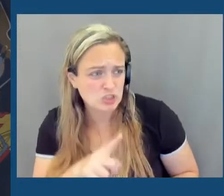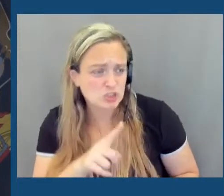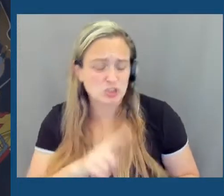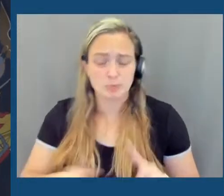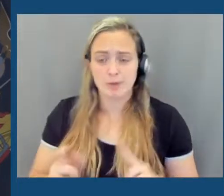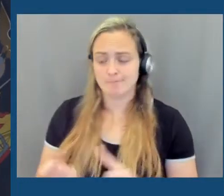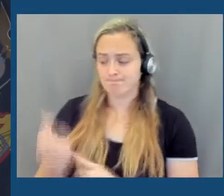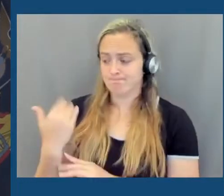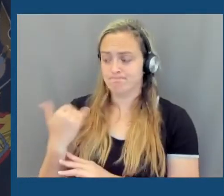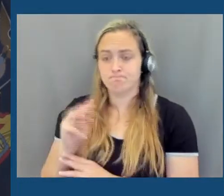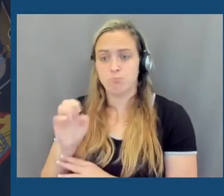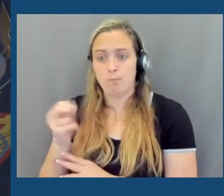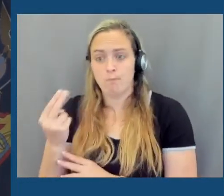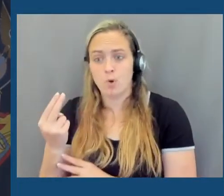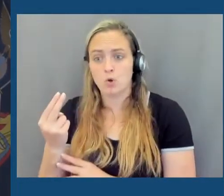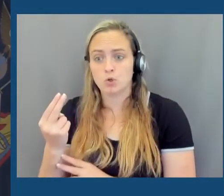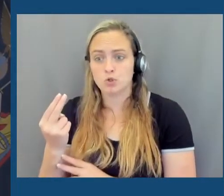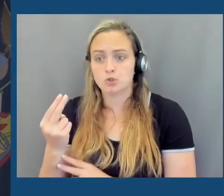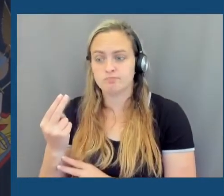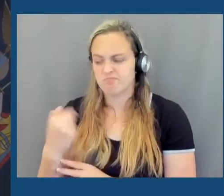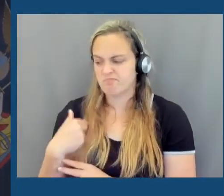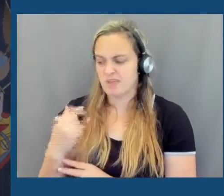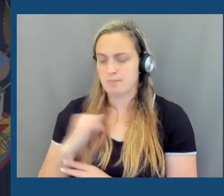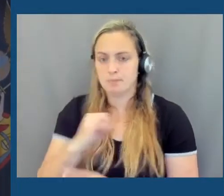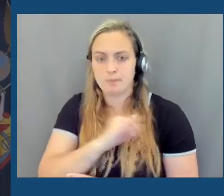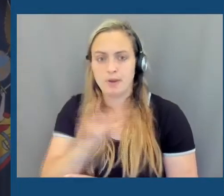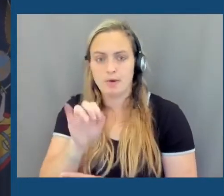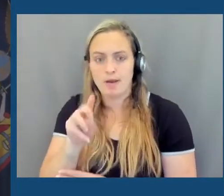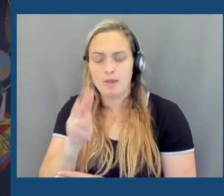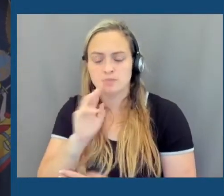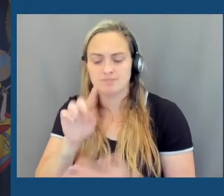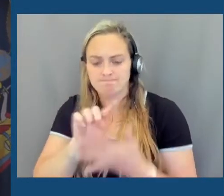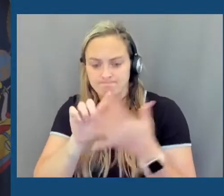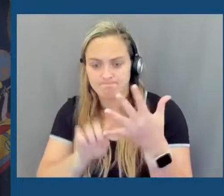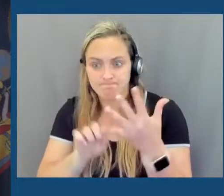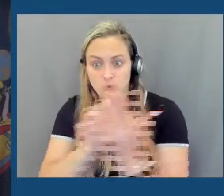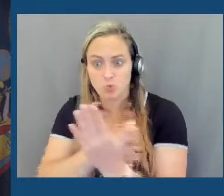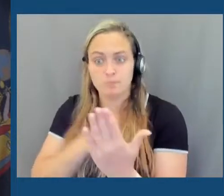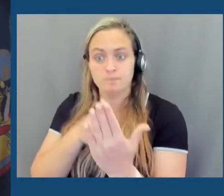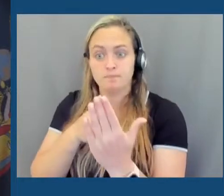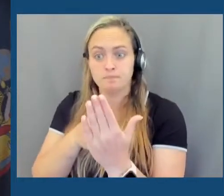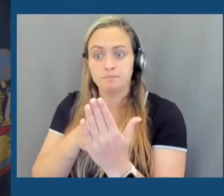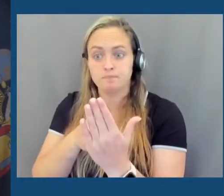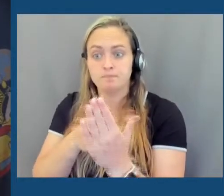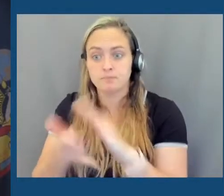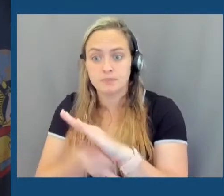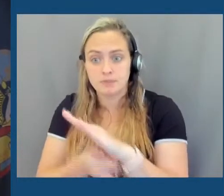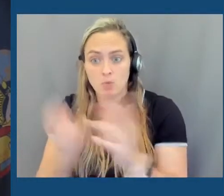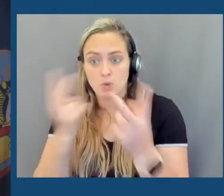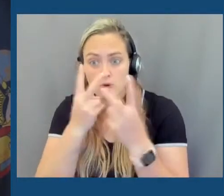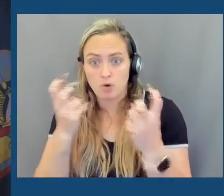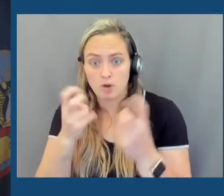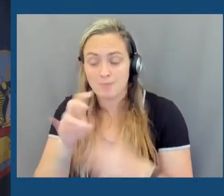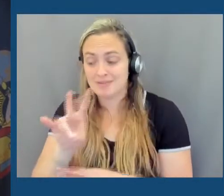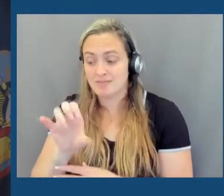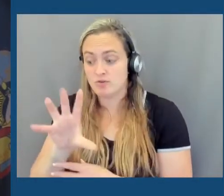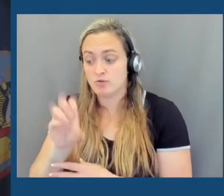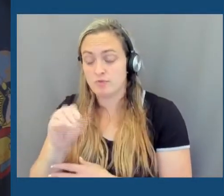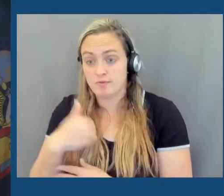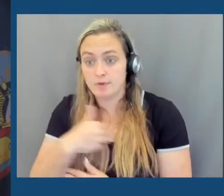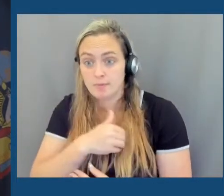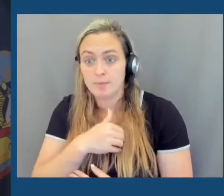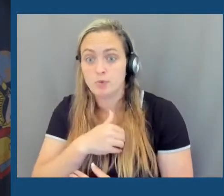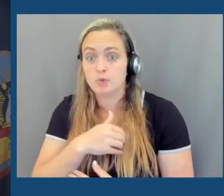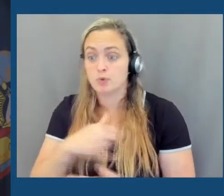5-point plan to attack subway crime. Part of that plan, I made over 750 members of the New York